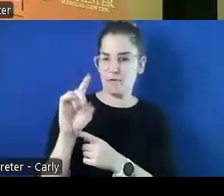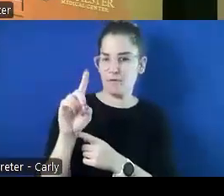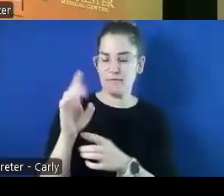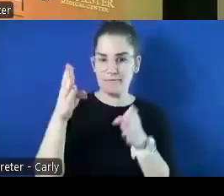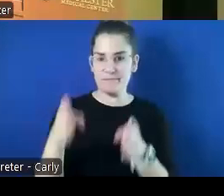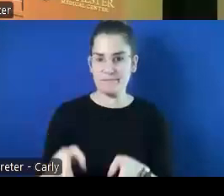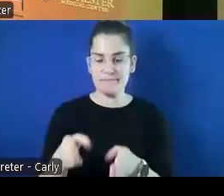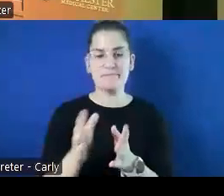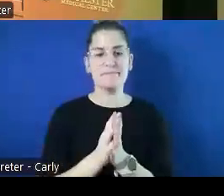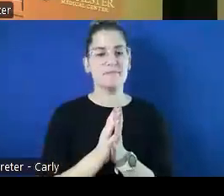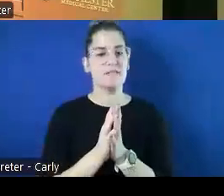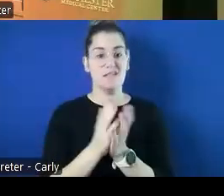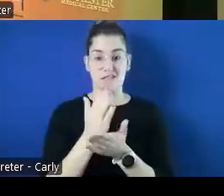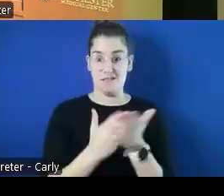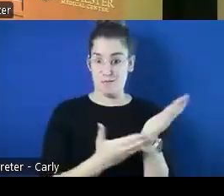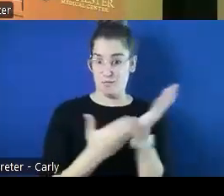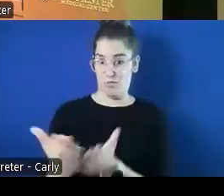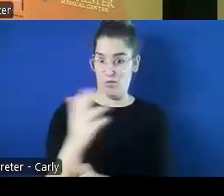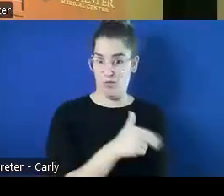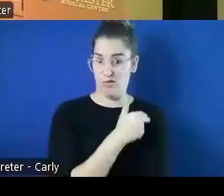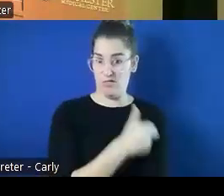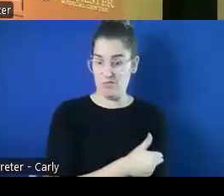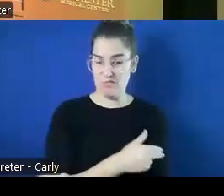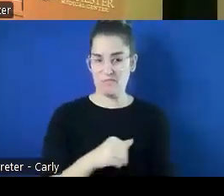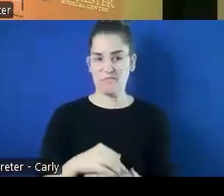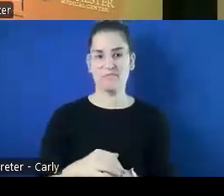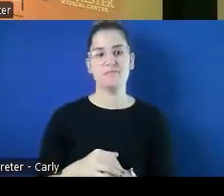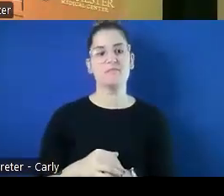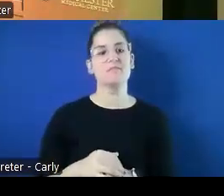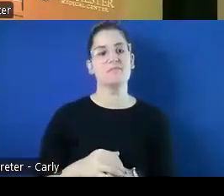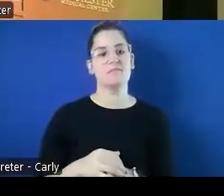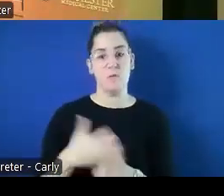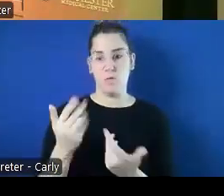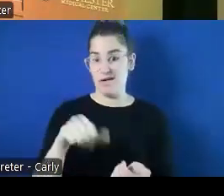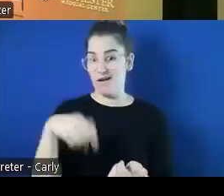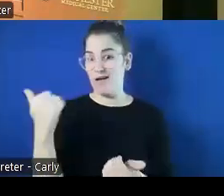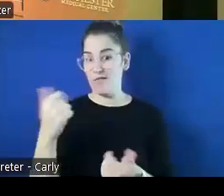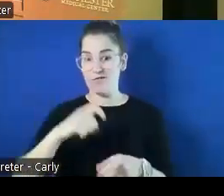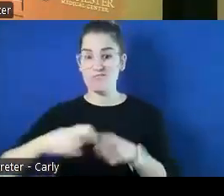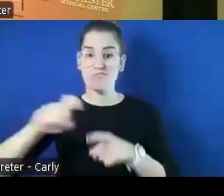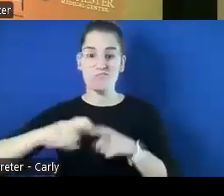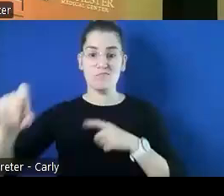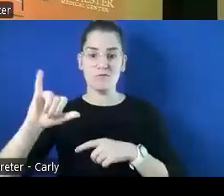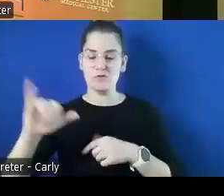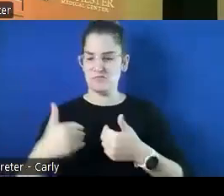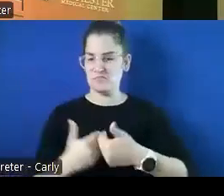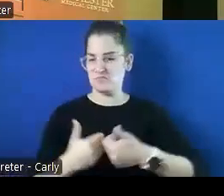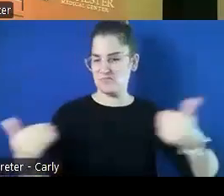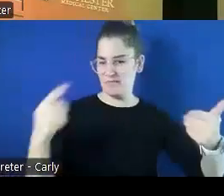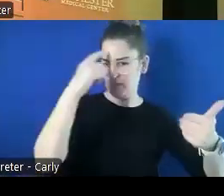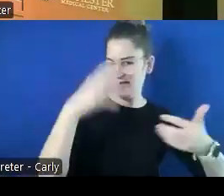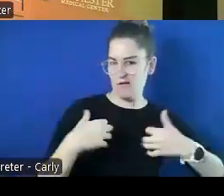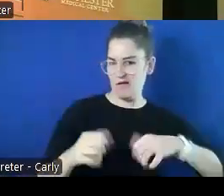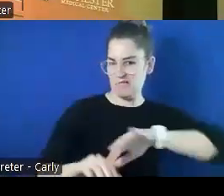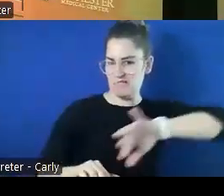hospital. And then they were able to witness other calls in the community as well that were unrelated to a mental health concern.